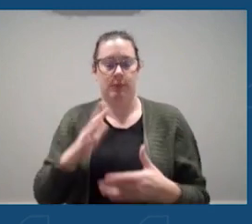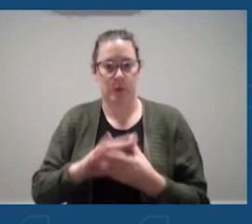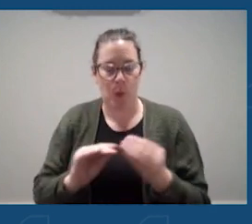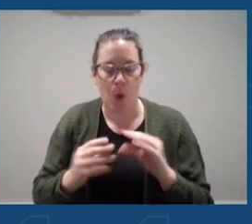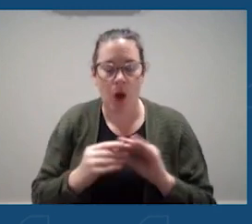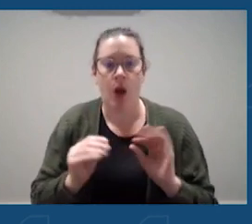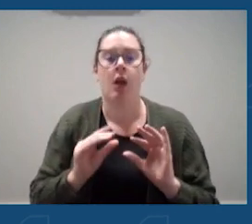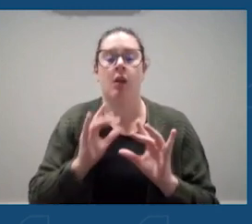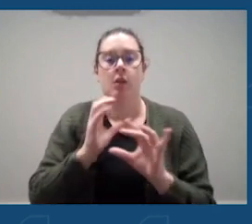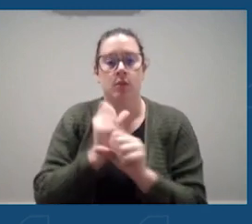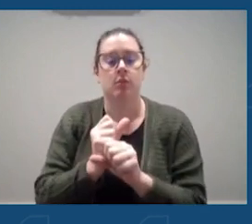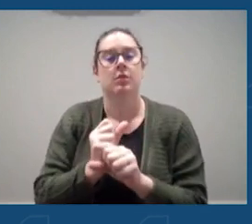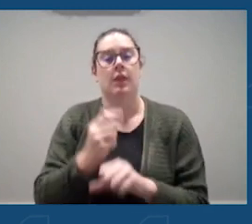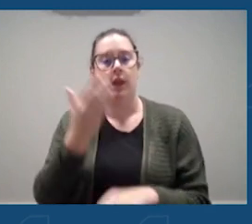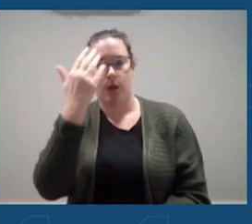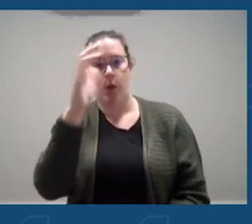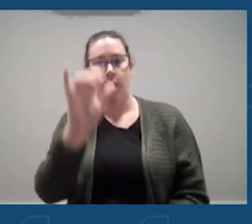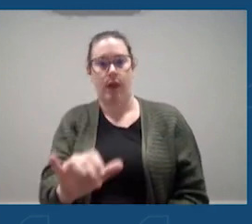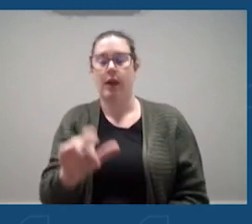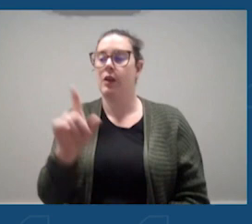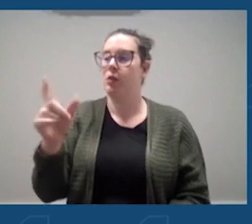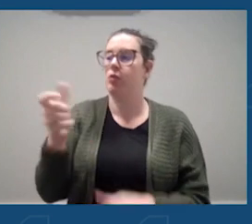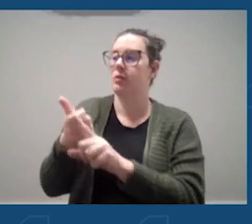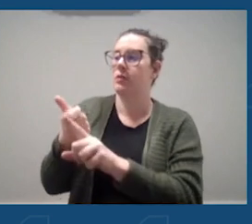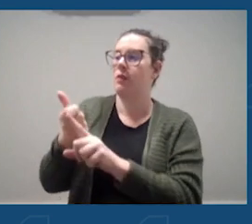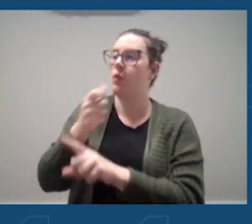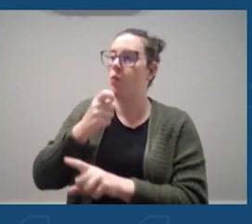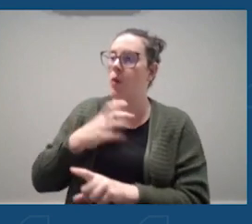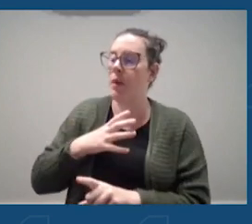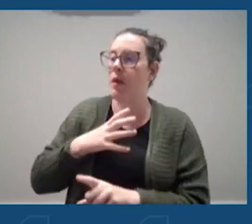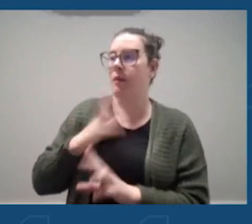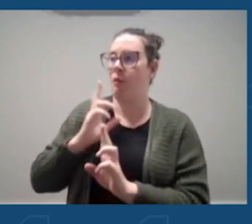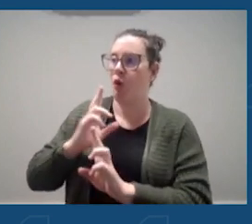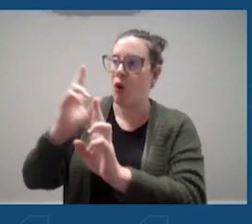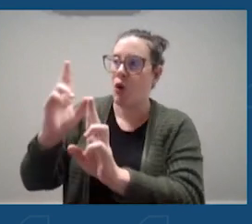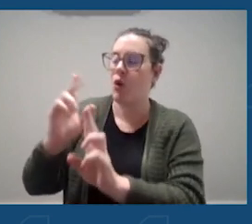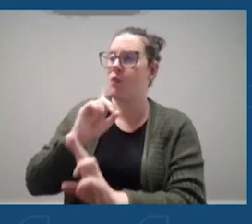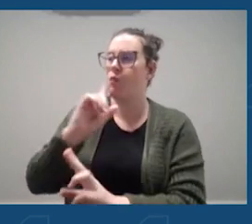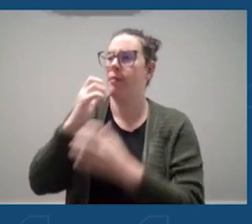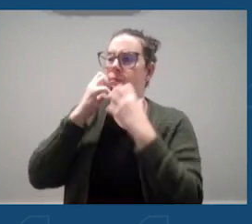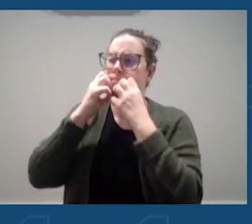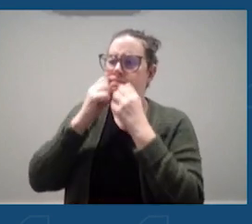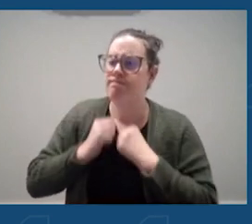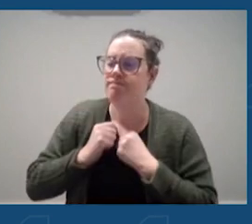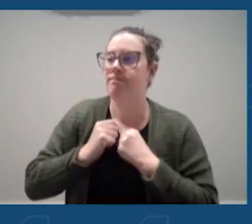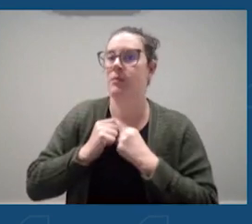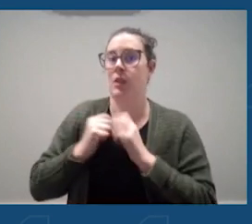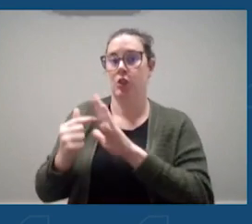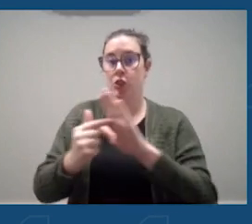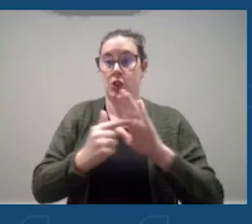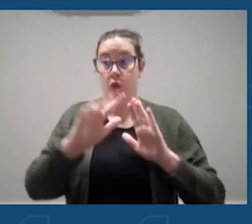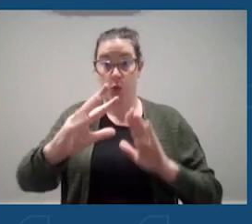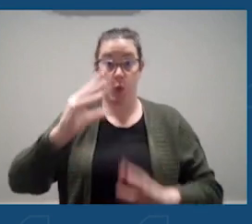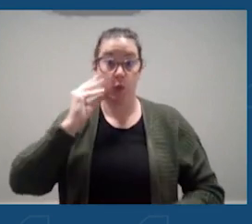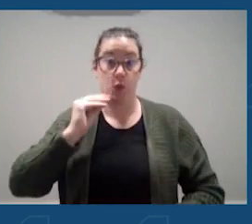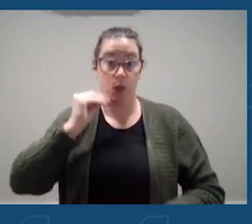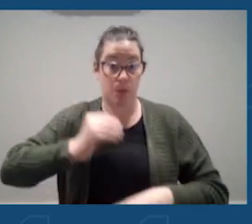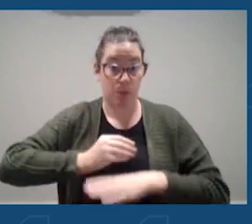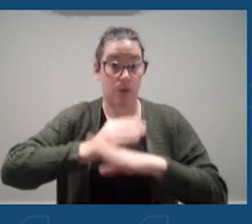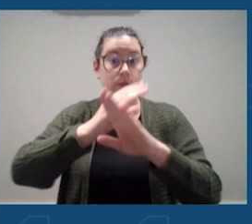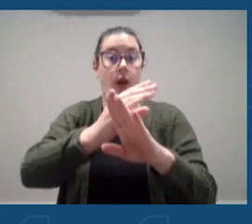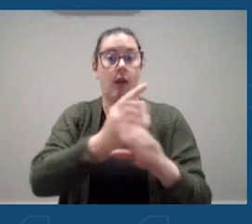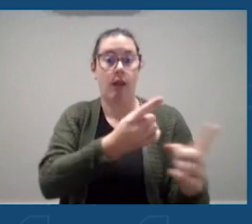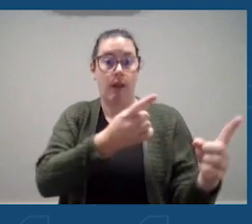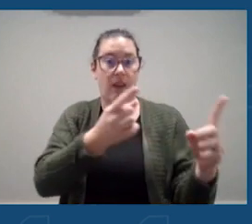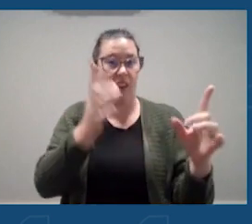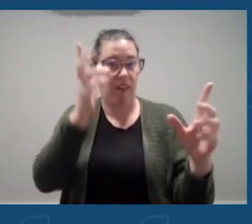for being a woman of dignity and a woman who cares so deeply about sharing what happened to you in order to prevent the